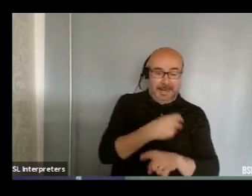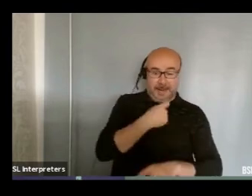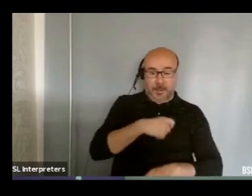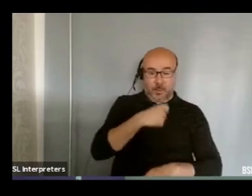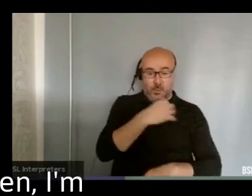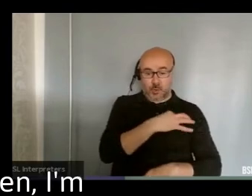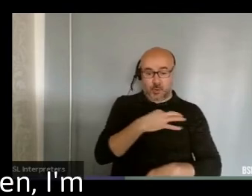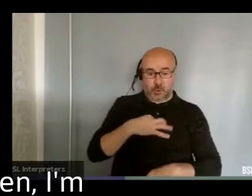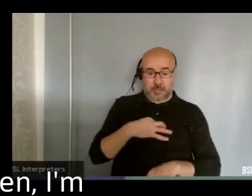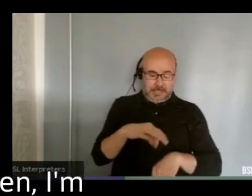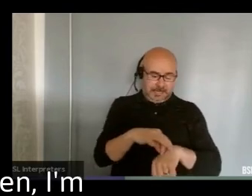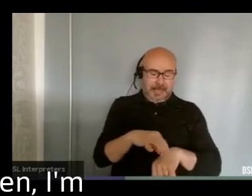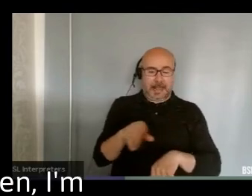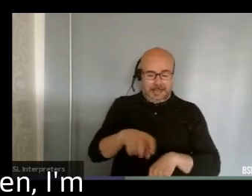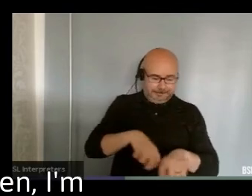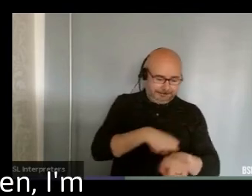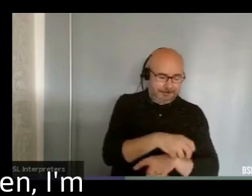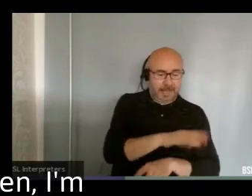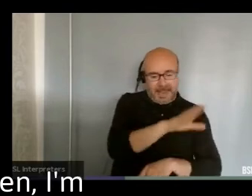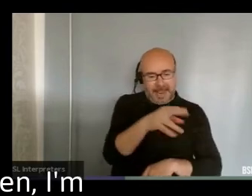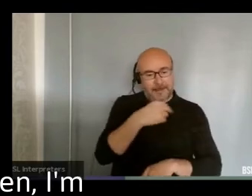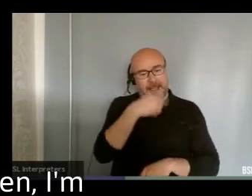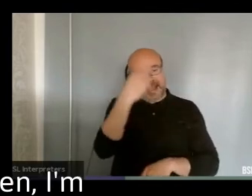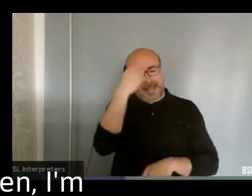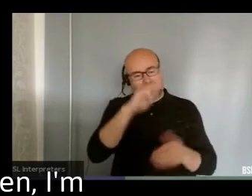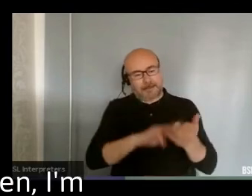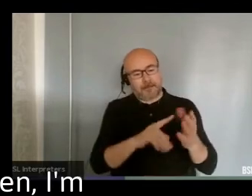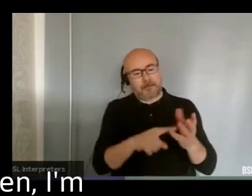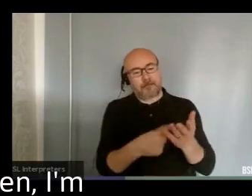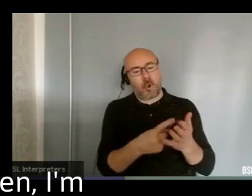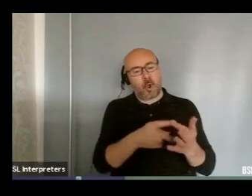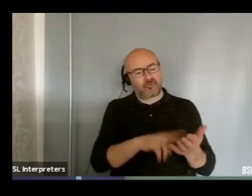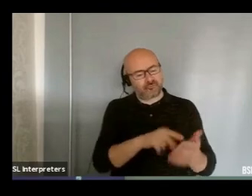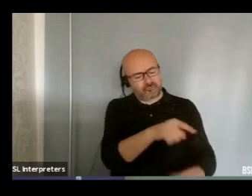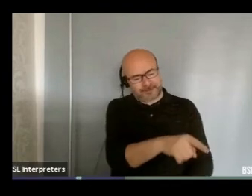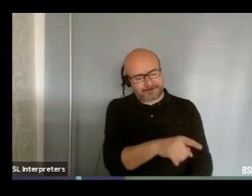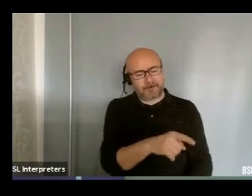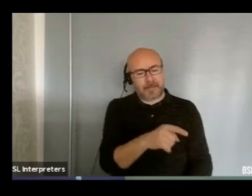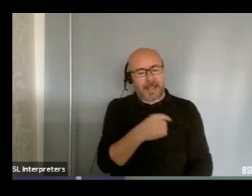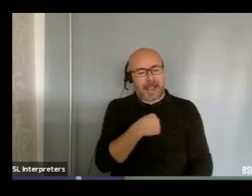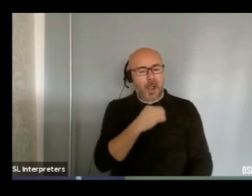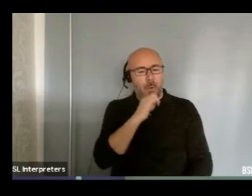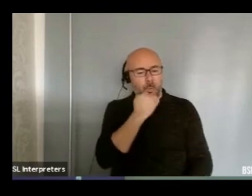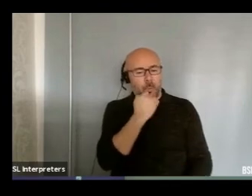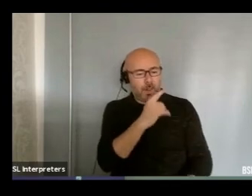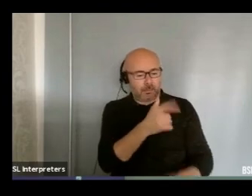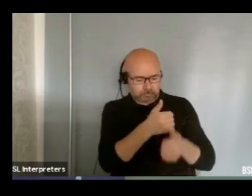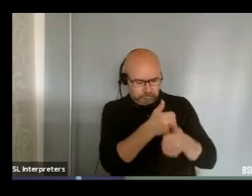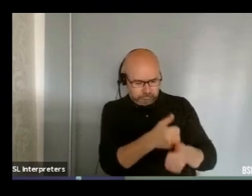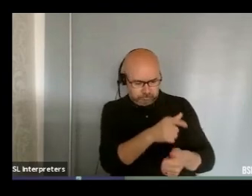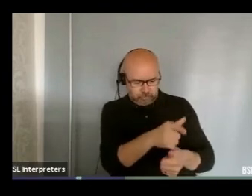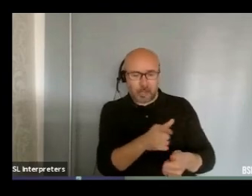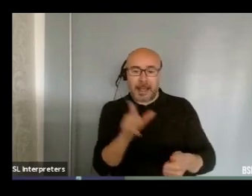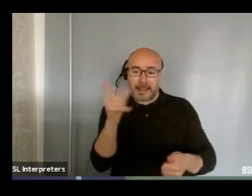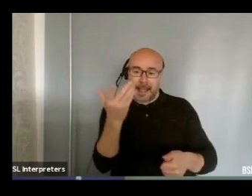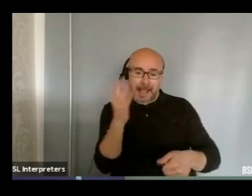the operating room, and they say, hi, my name's Maureen. I'm going to be your anesthesiologist today. They put their hand on their arm and